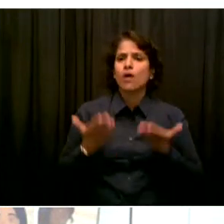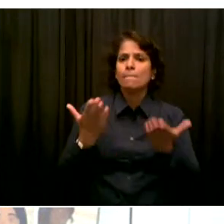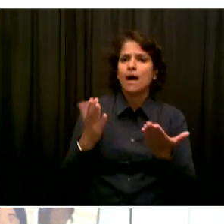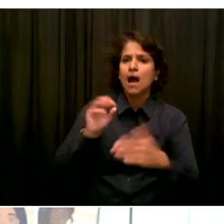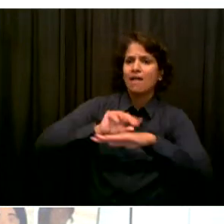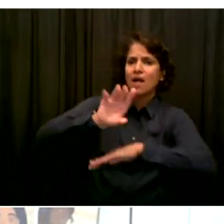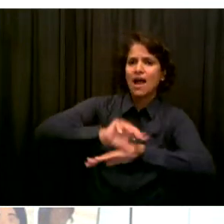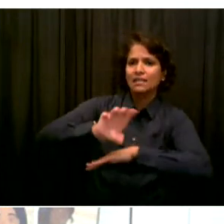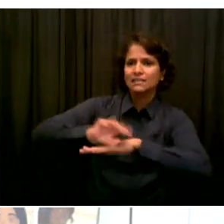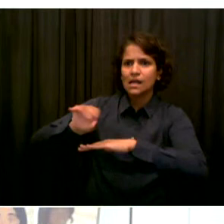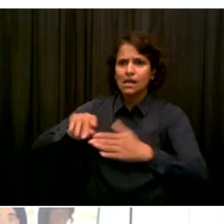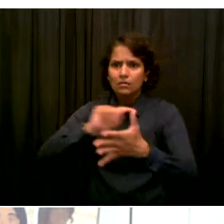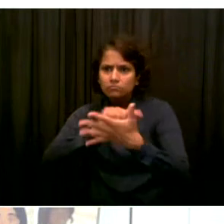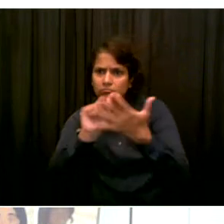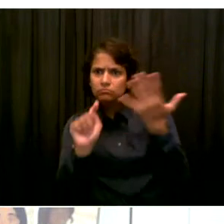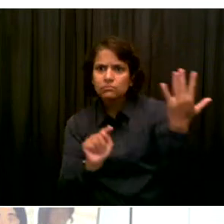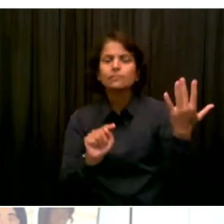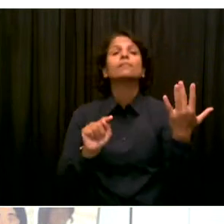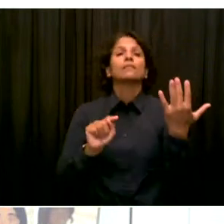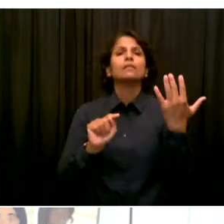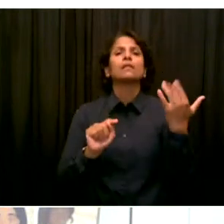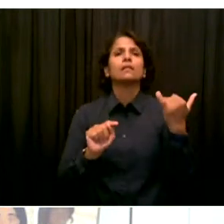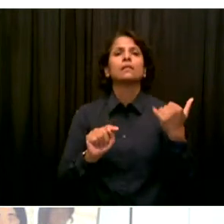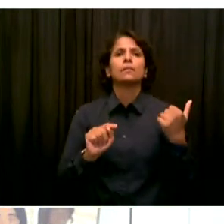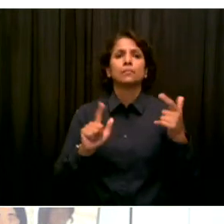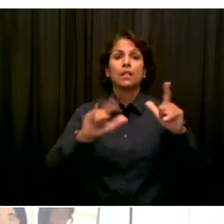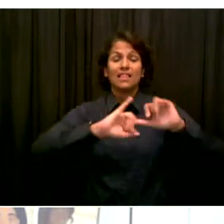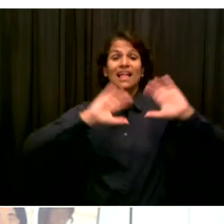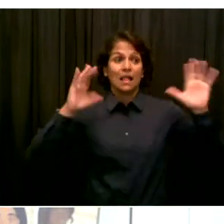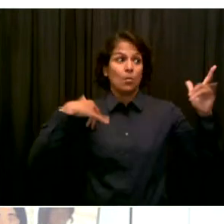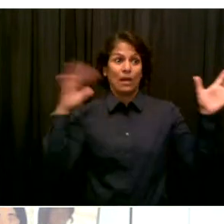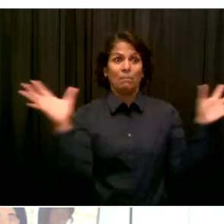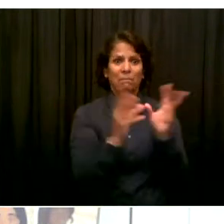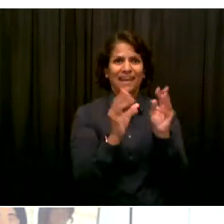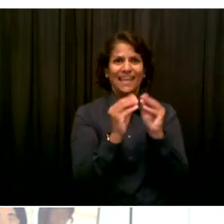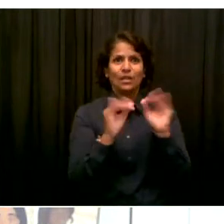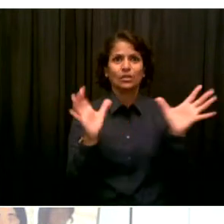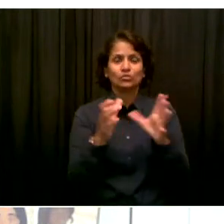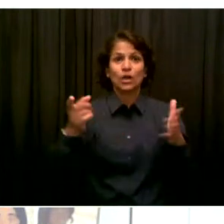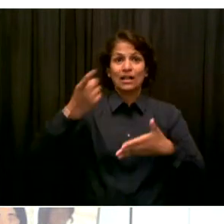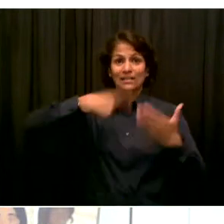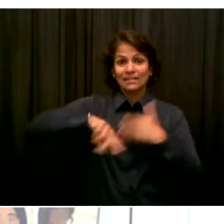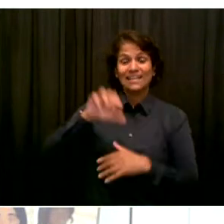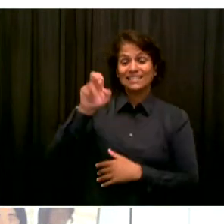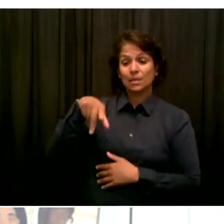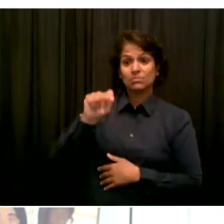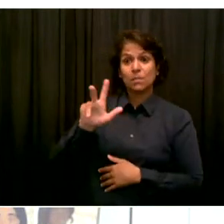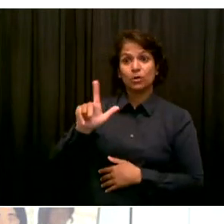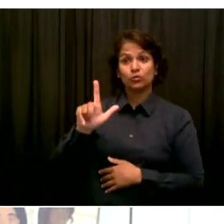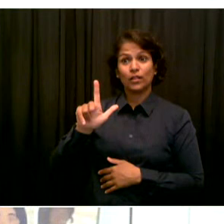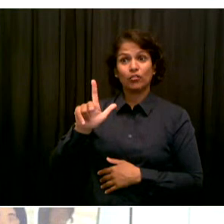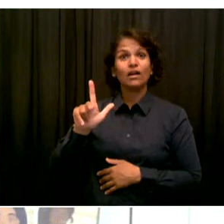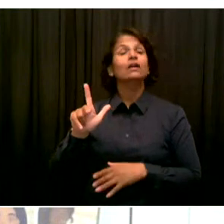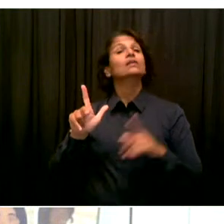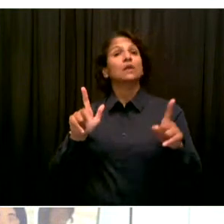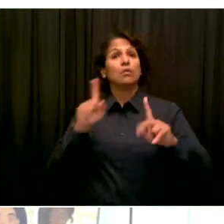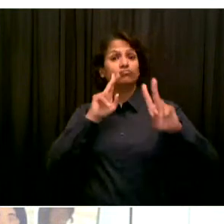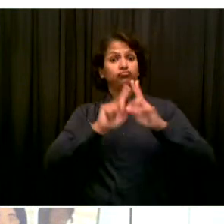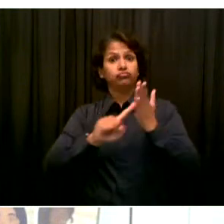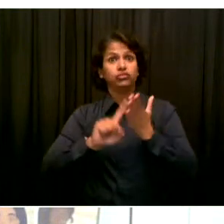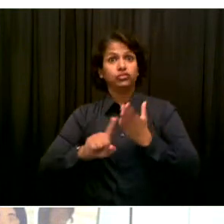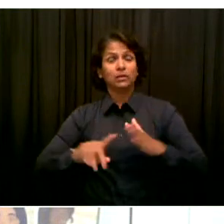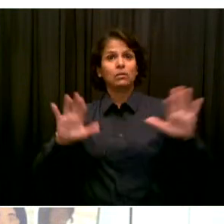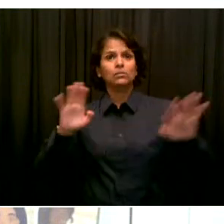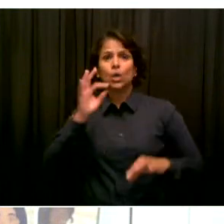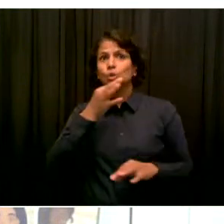a booster for certain New Yorkers who received the Pfizer vaccine could get the green light as soon as next week. There is